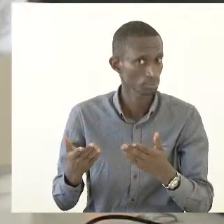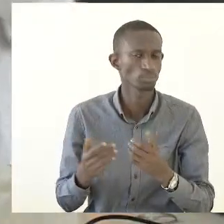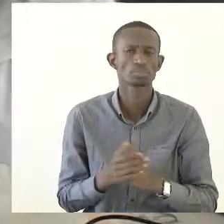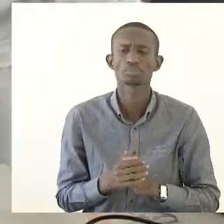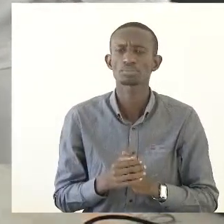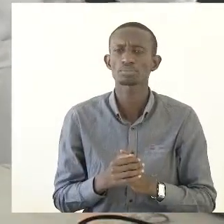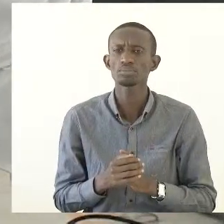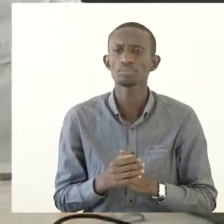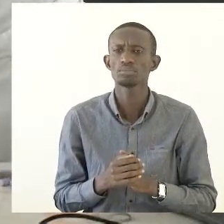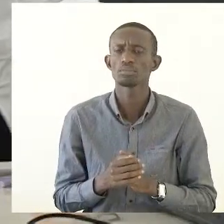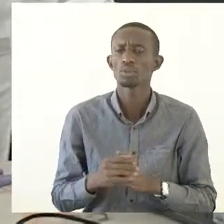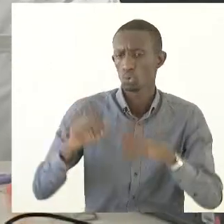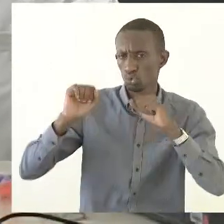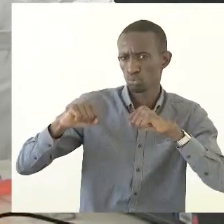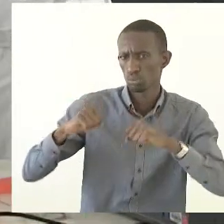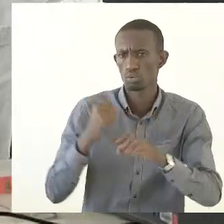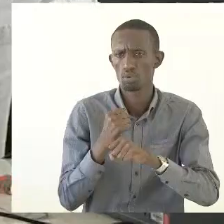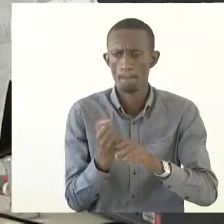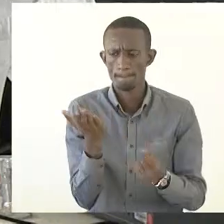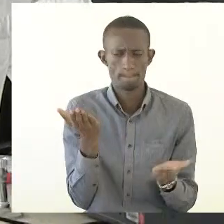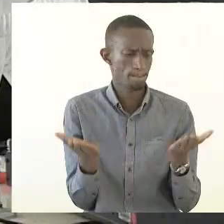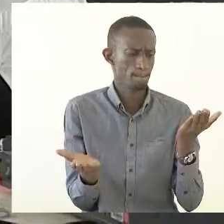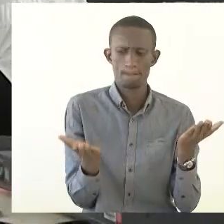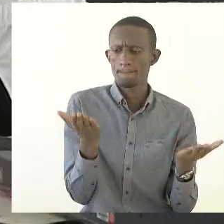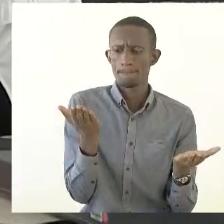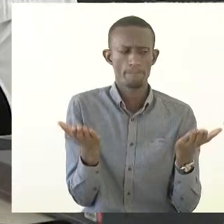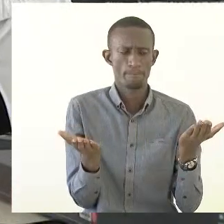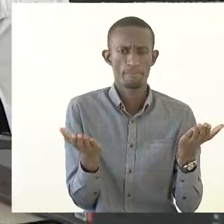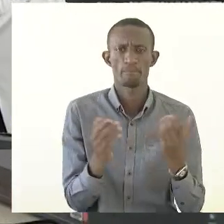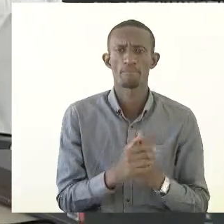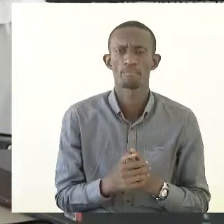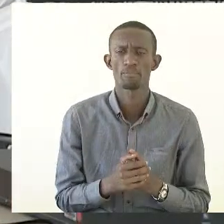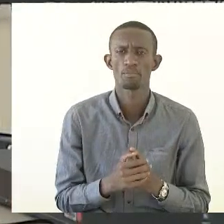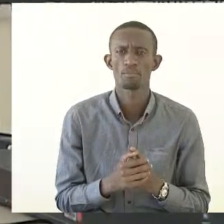once you use the iodine solution, the color